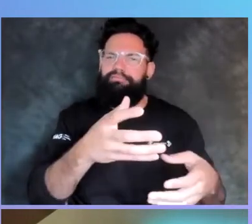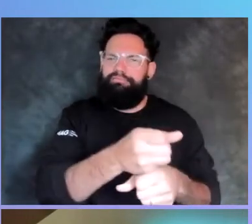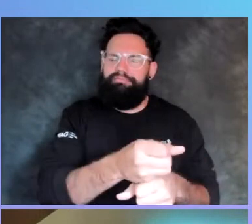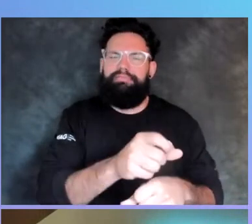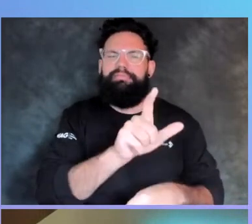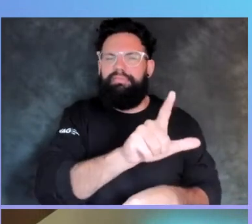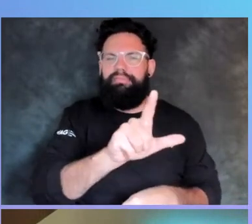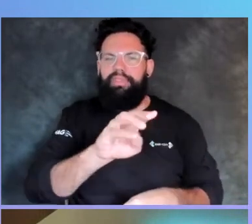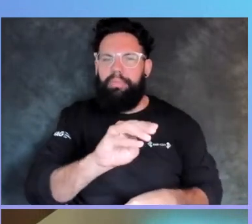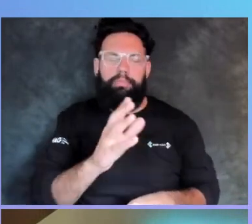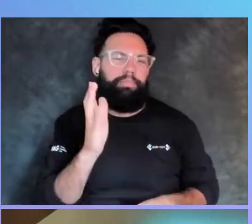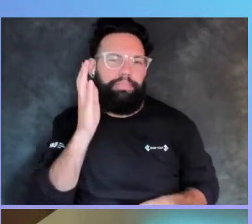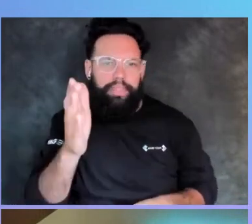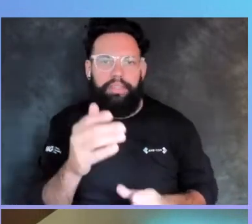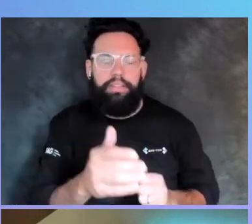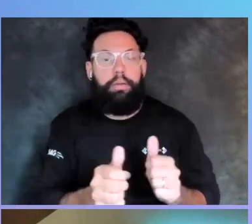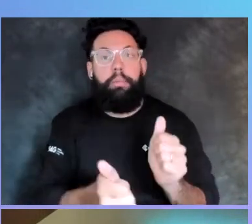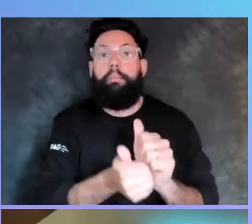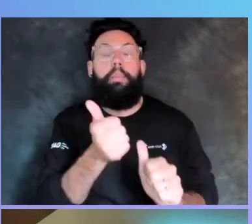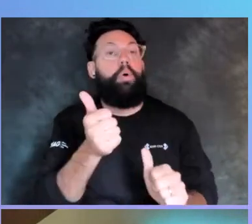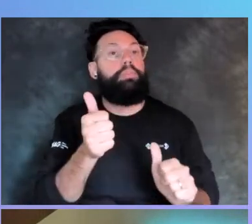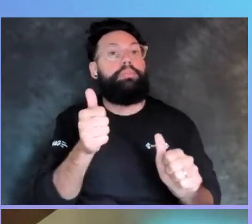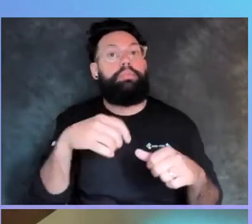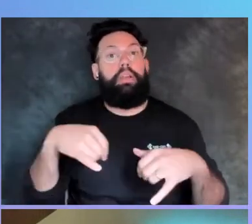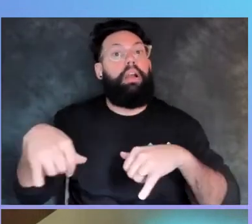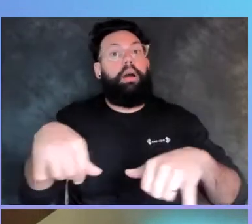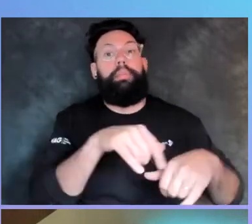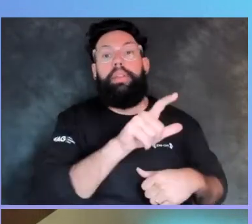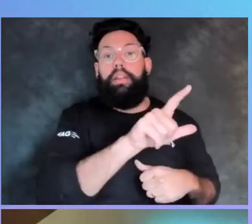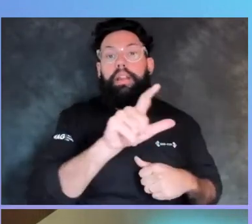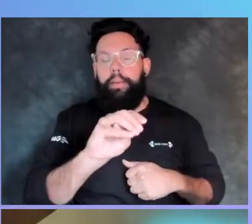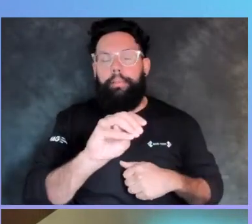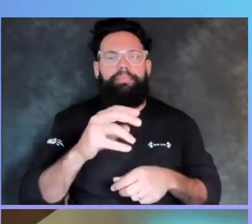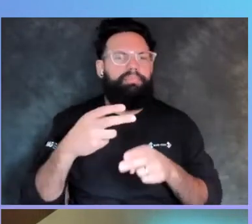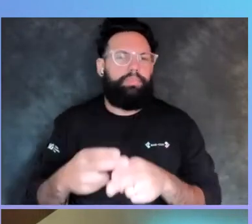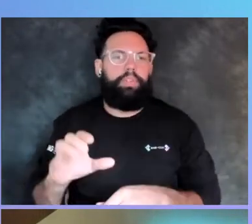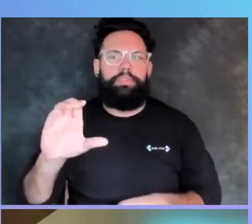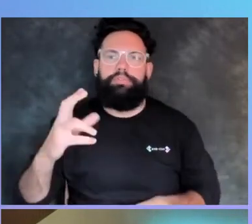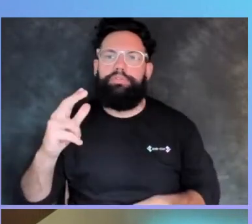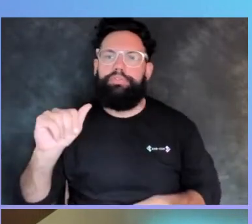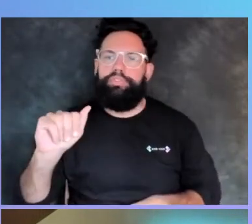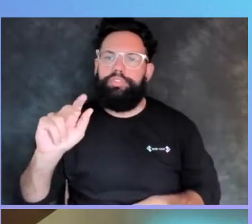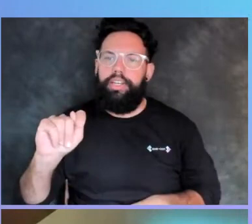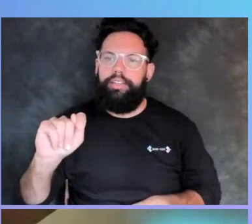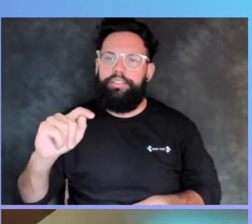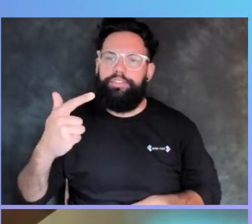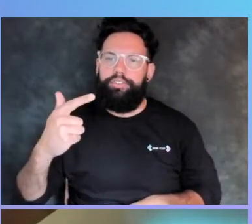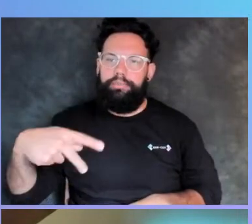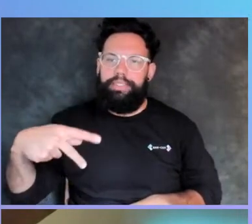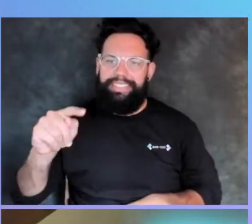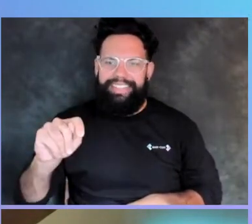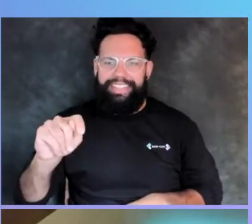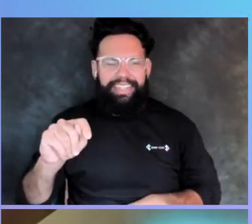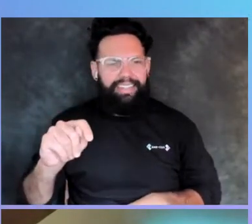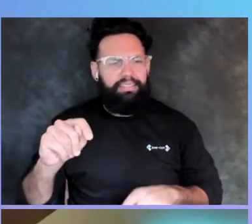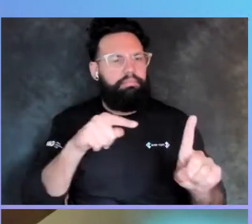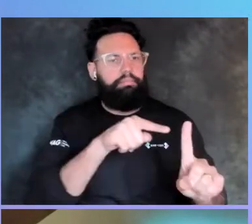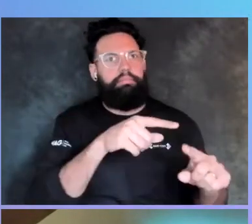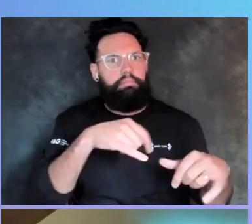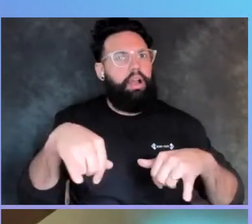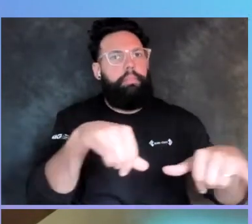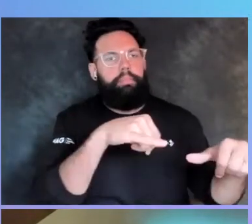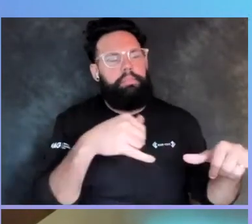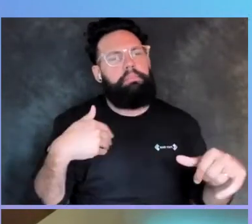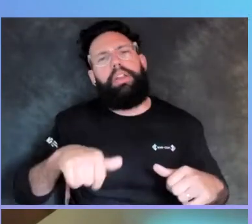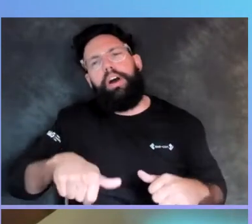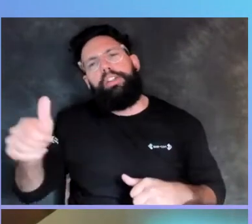common and most popular of these is called ChatGPT, but there are a variety of others that are being produced by other companies, and their